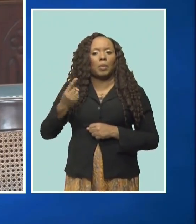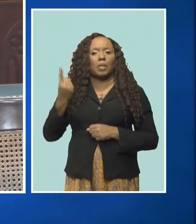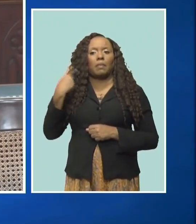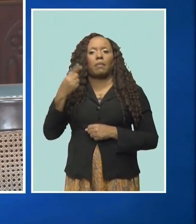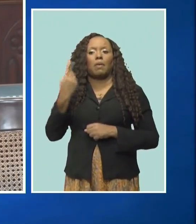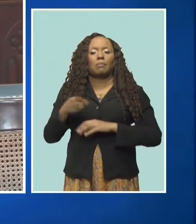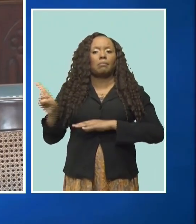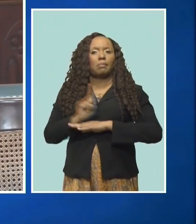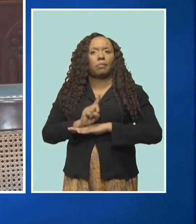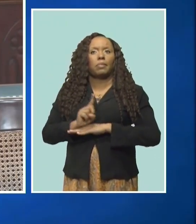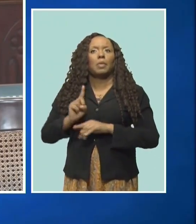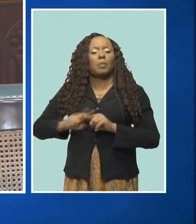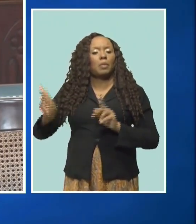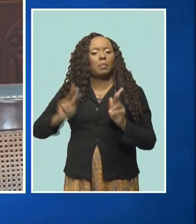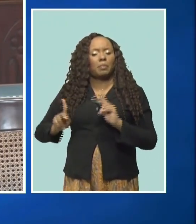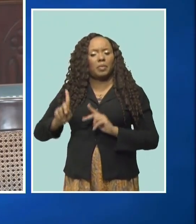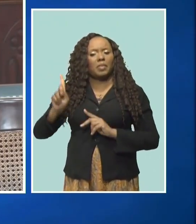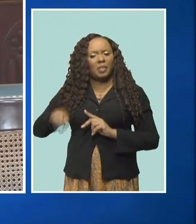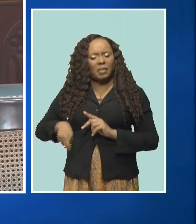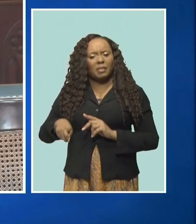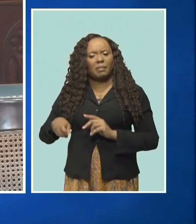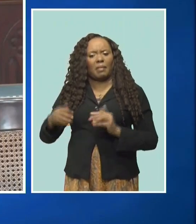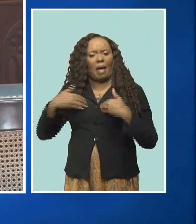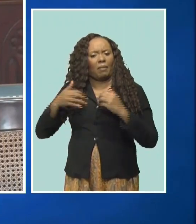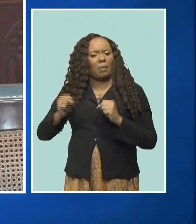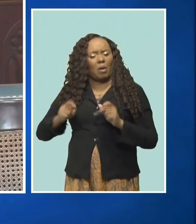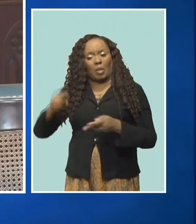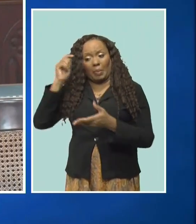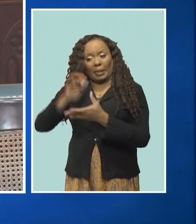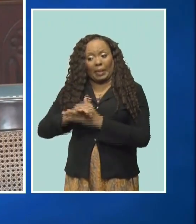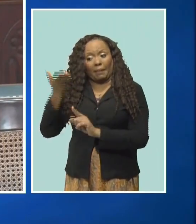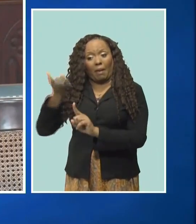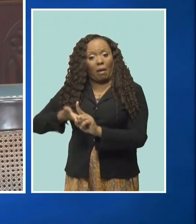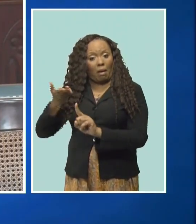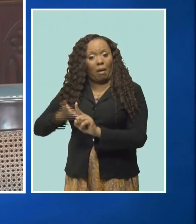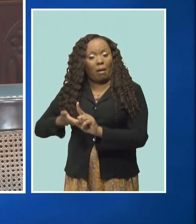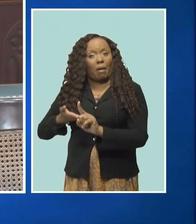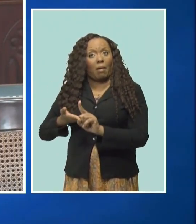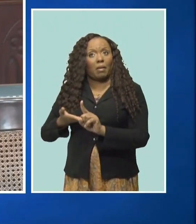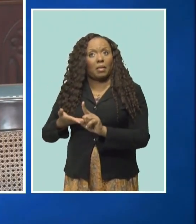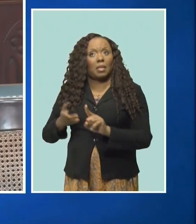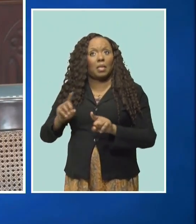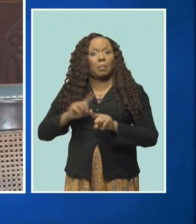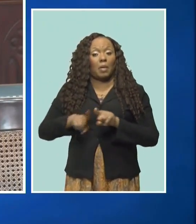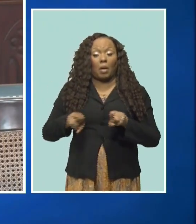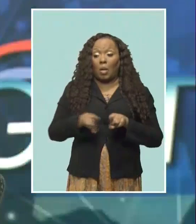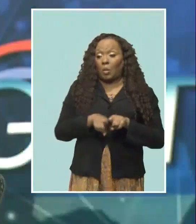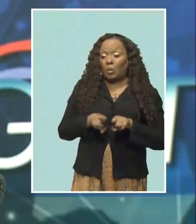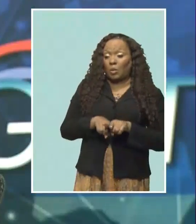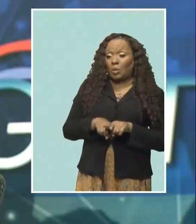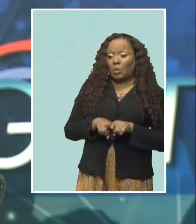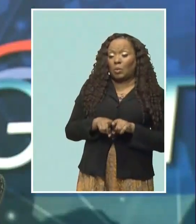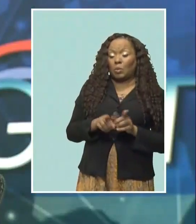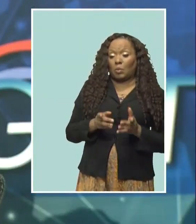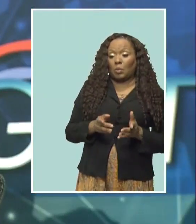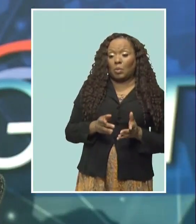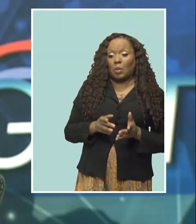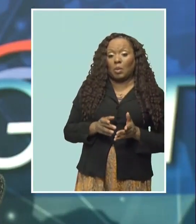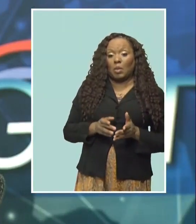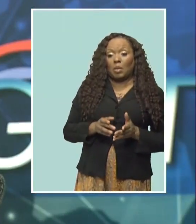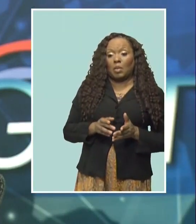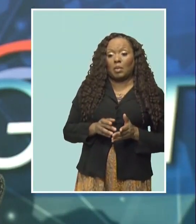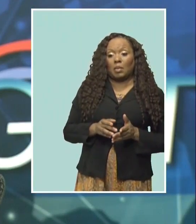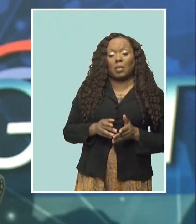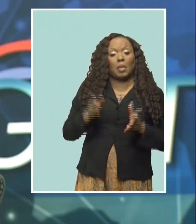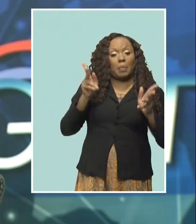be believed. But so also must the accused. Member of Parliament